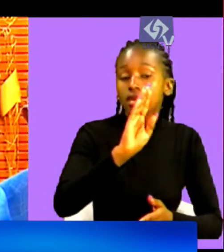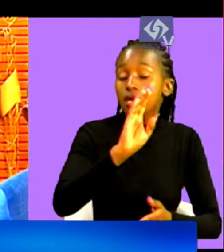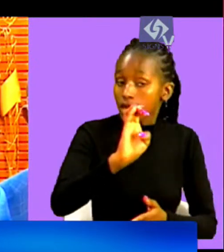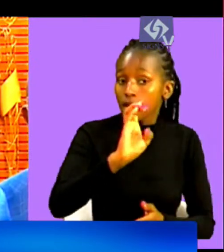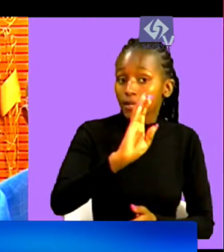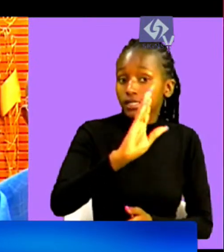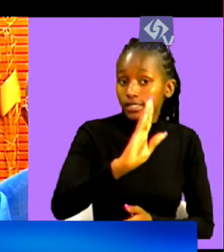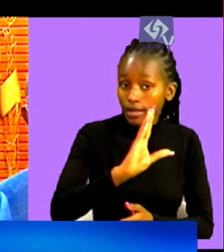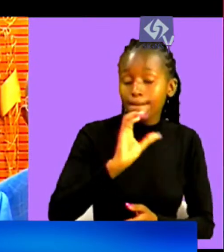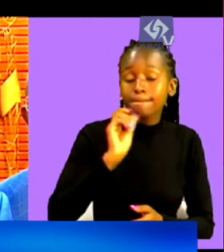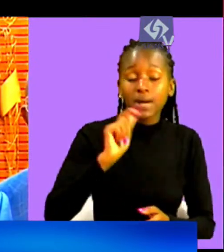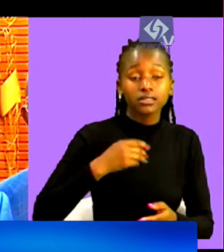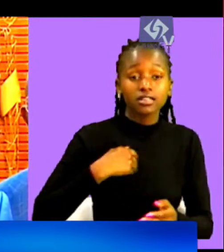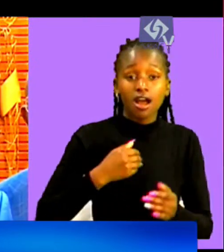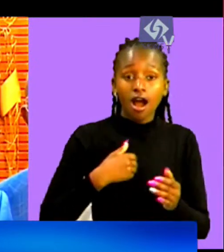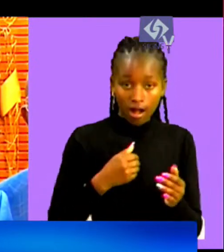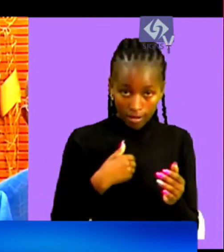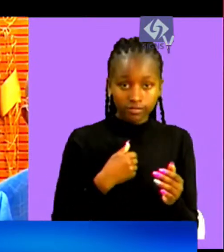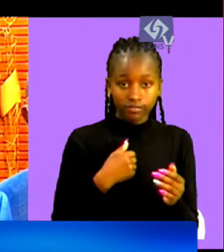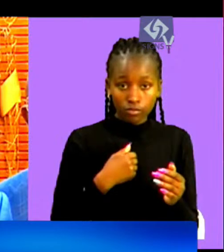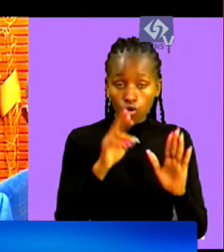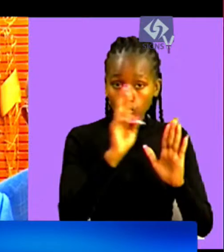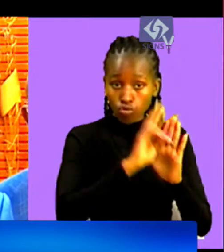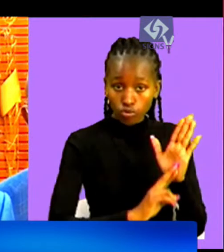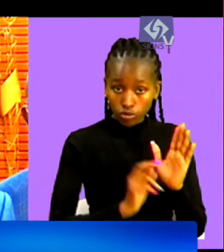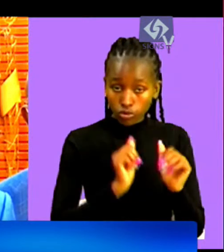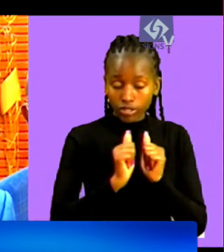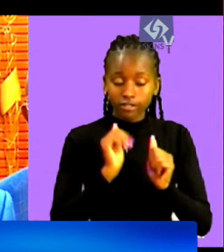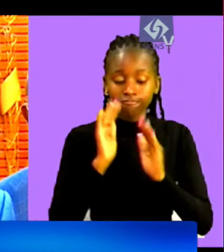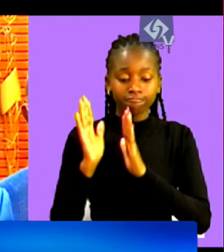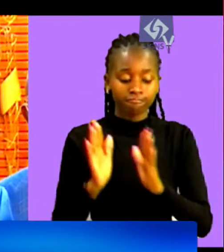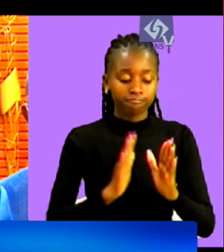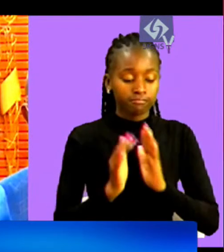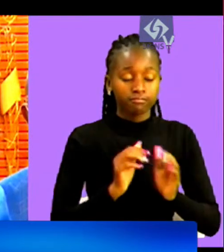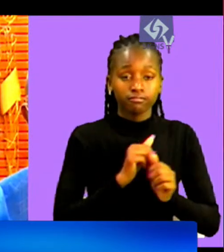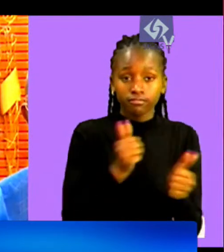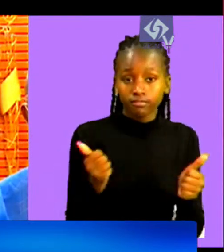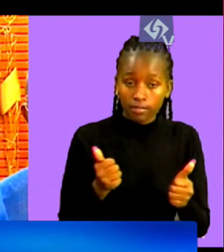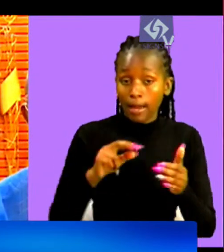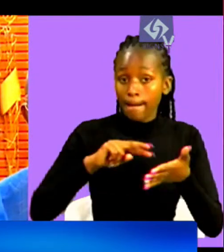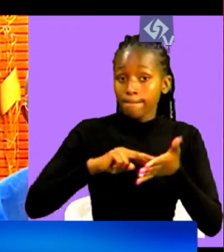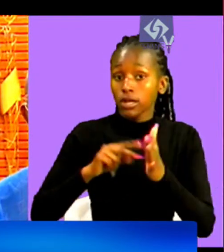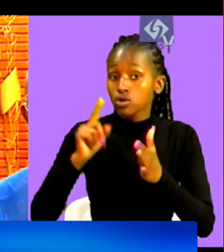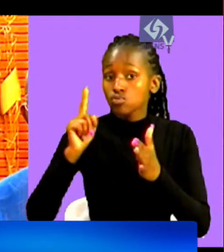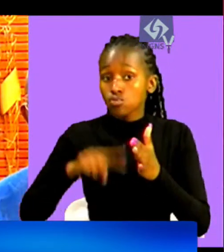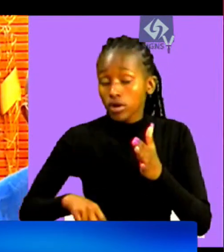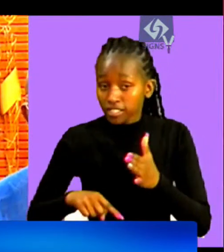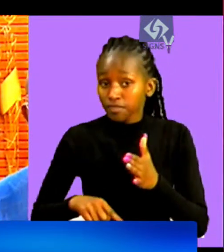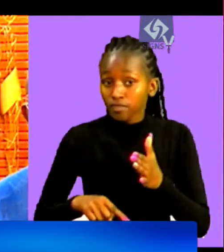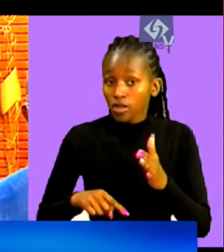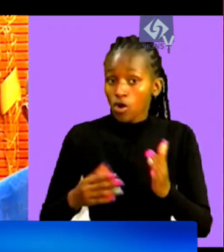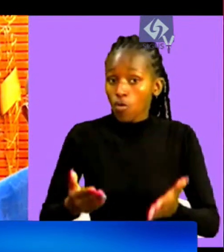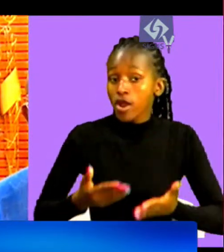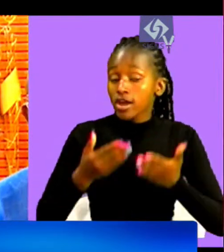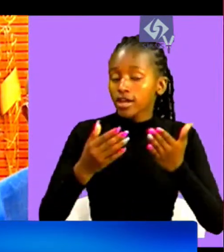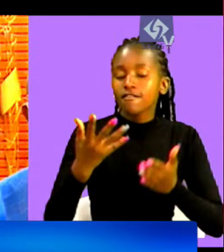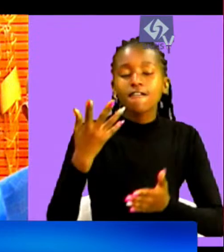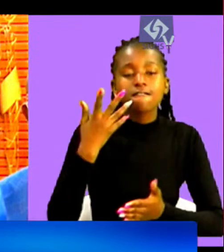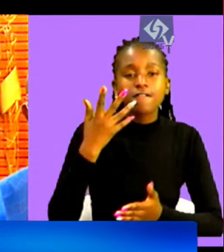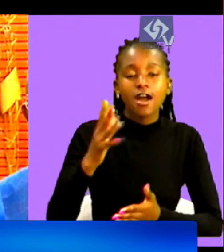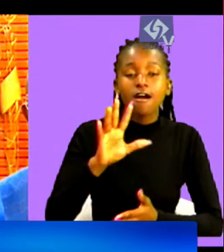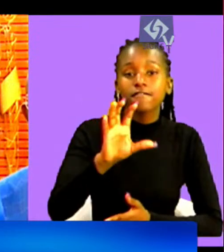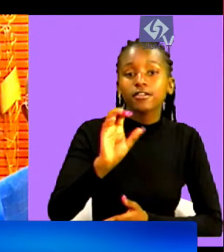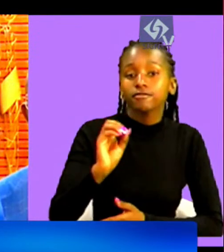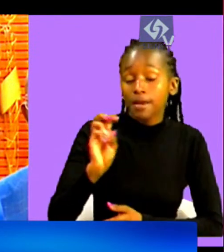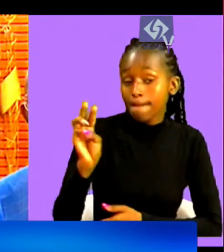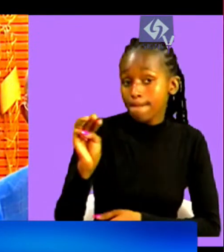a conditional arrangement that at a minimum 550 million shillings